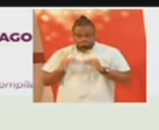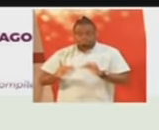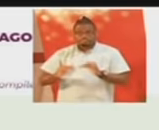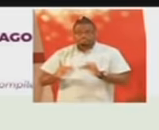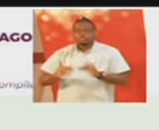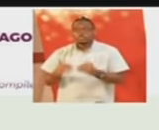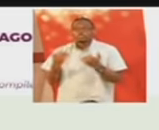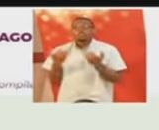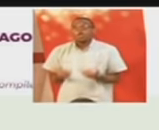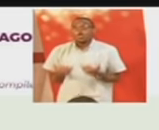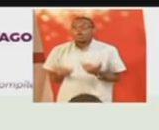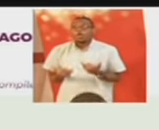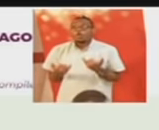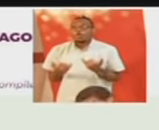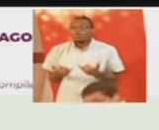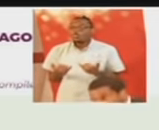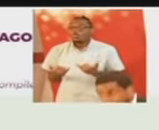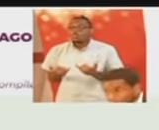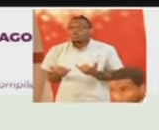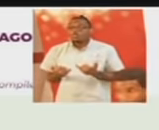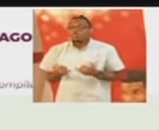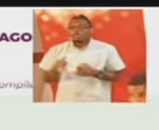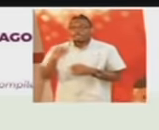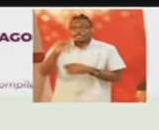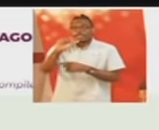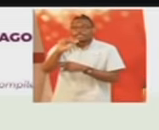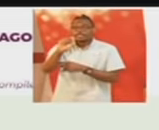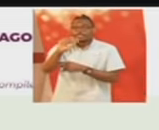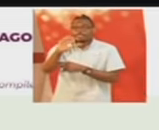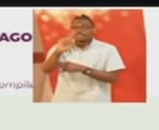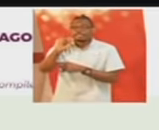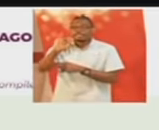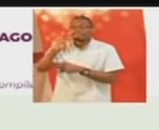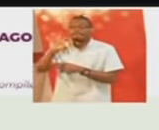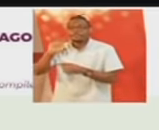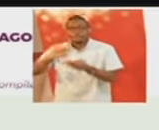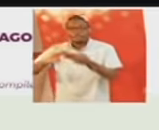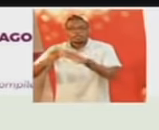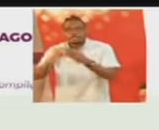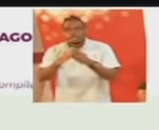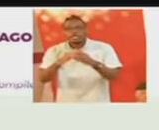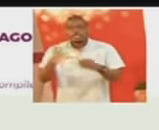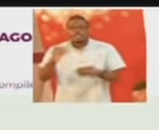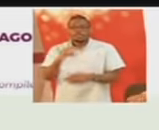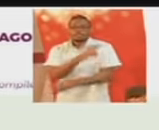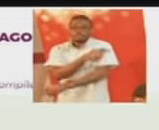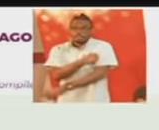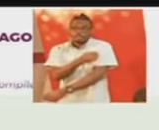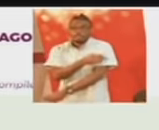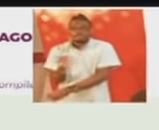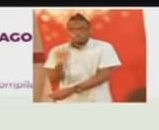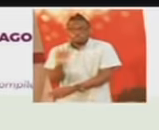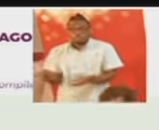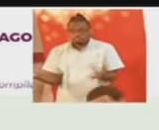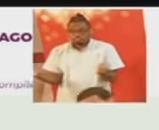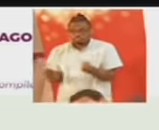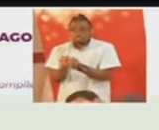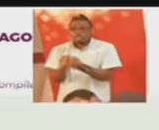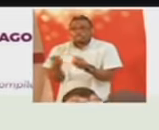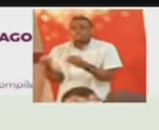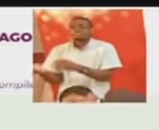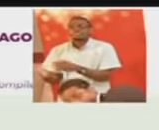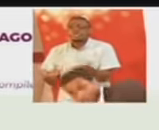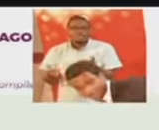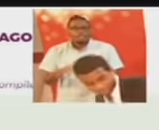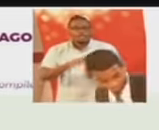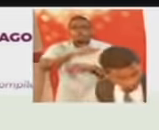cases will be those that are active within the community plus those are active within the hospital. In terms of deaths, of course, that's the total